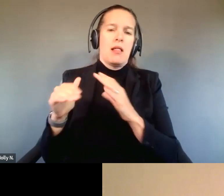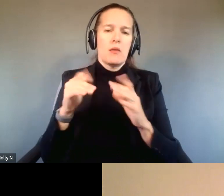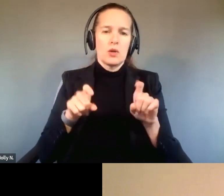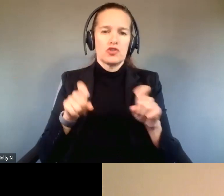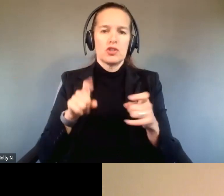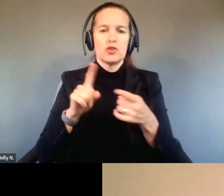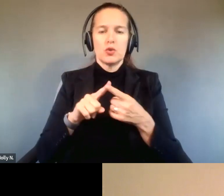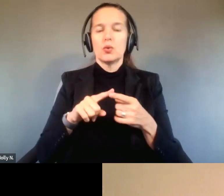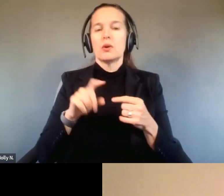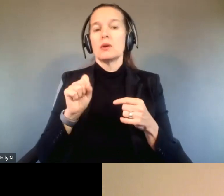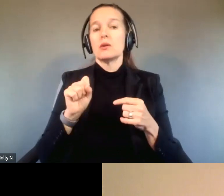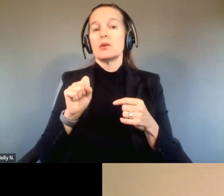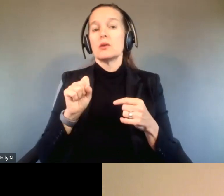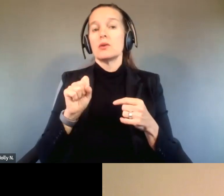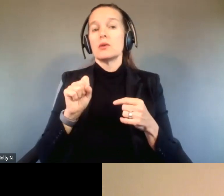to